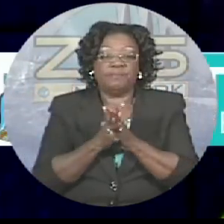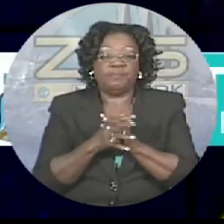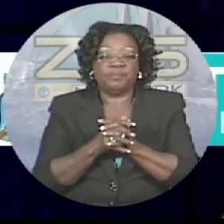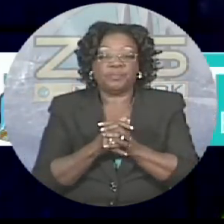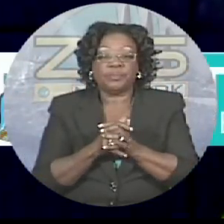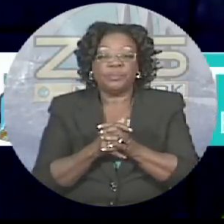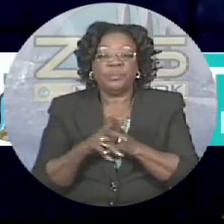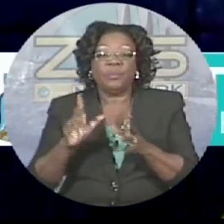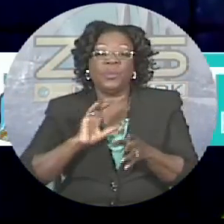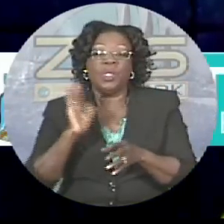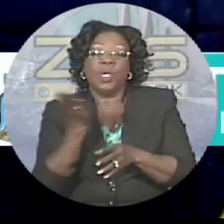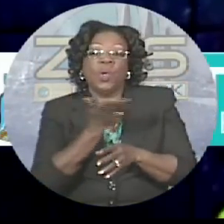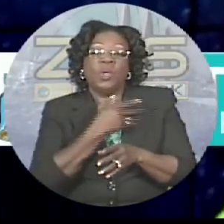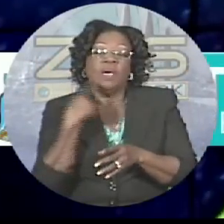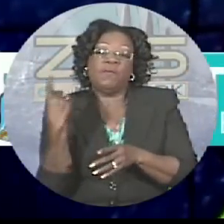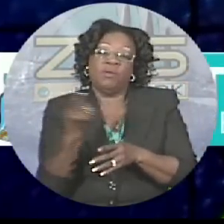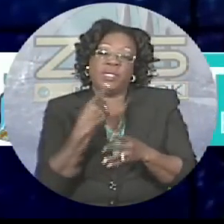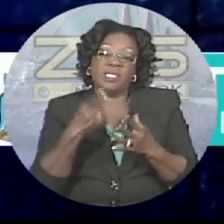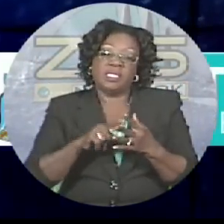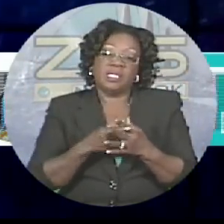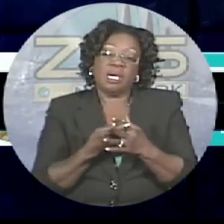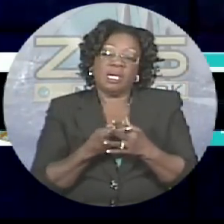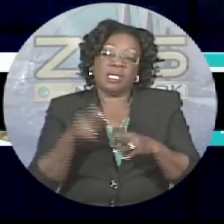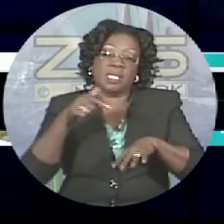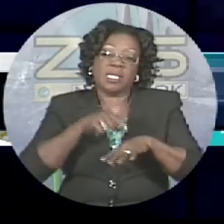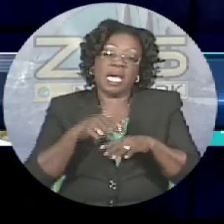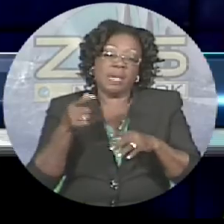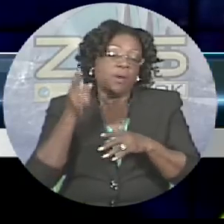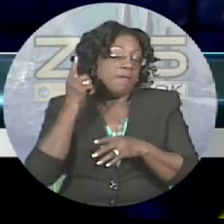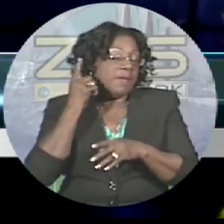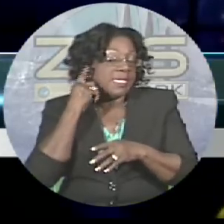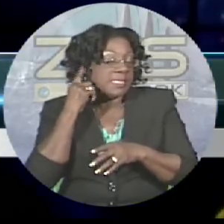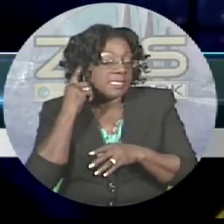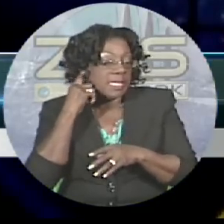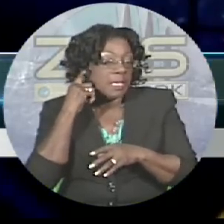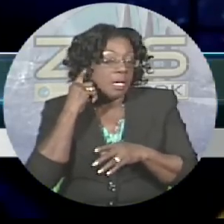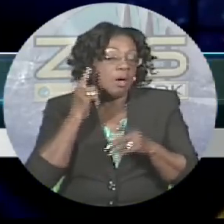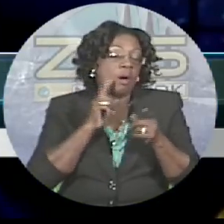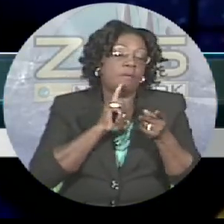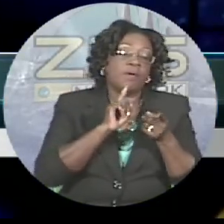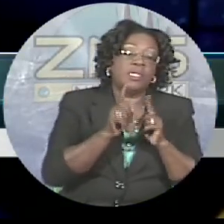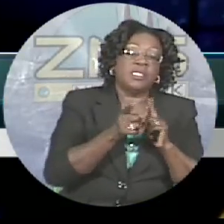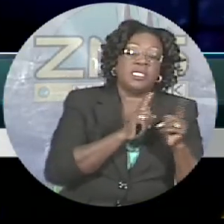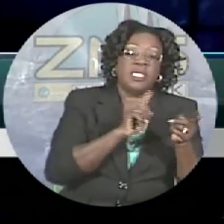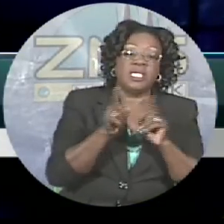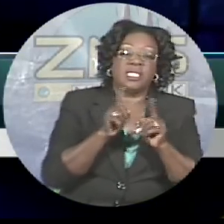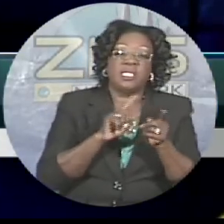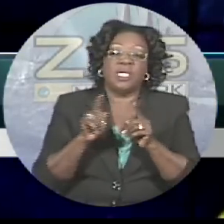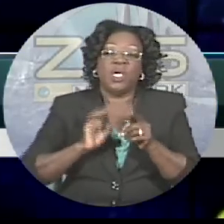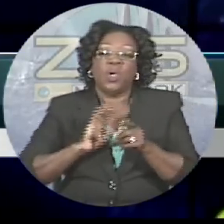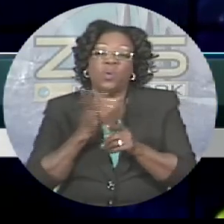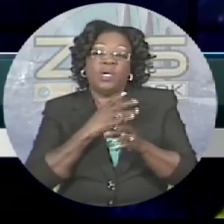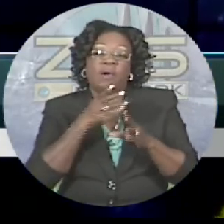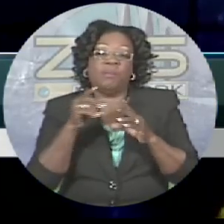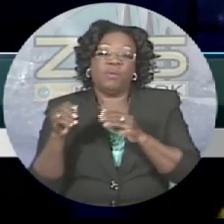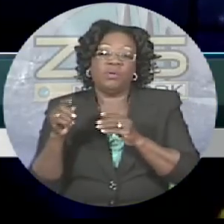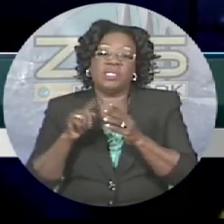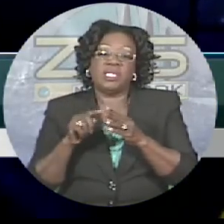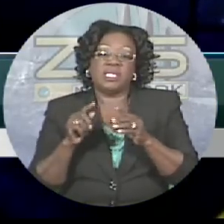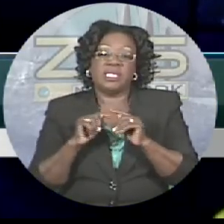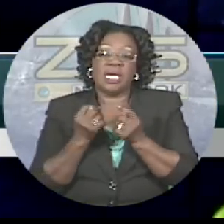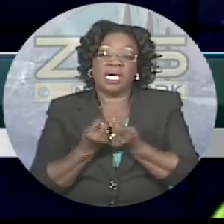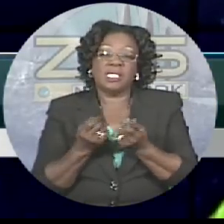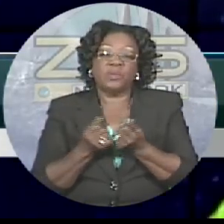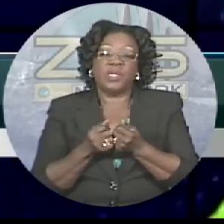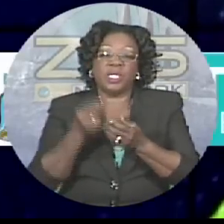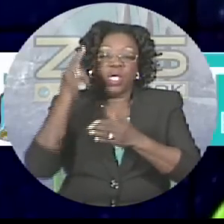We have already begun a period of listening, of consultation and reflection. We approach this task with